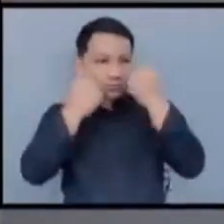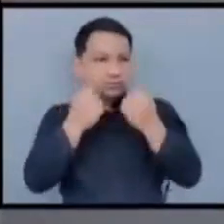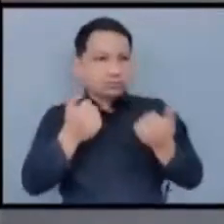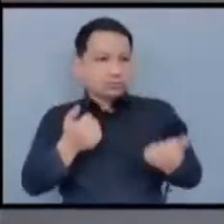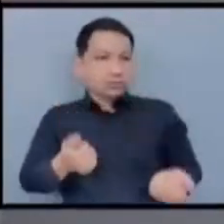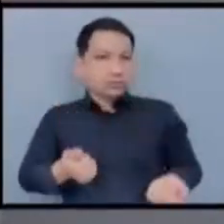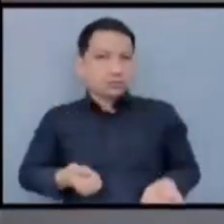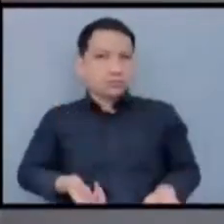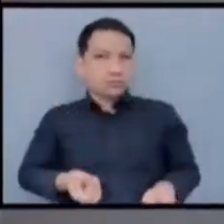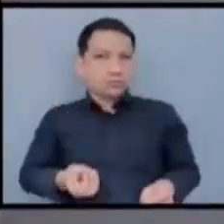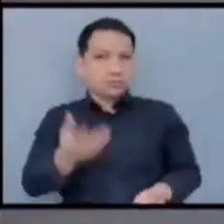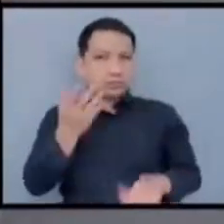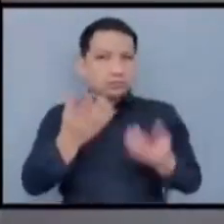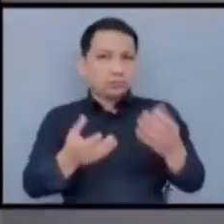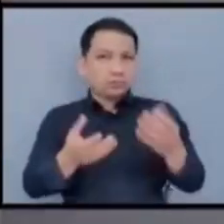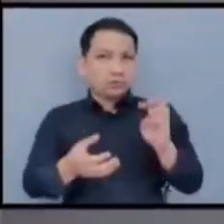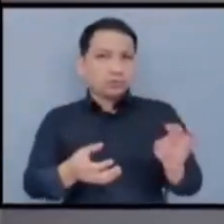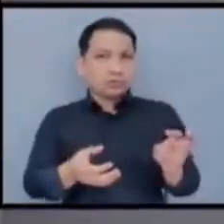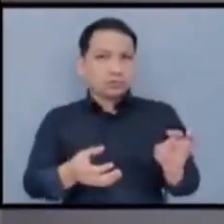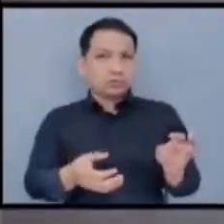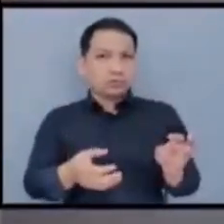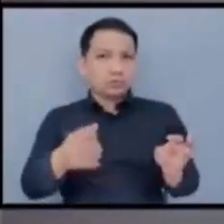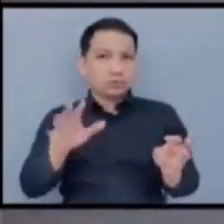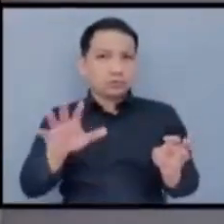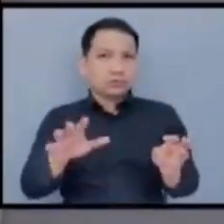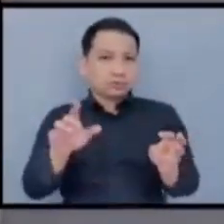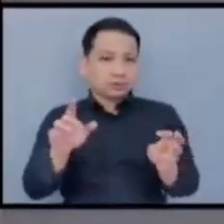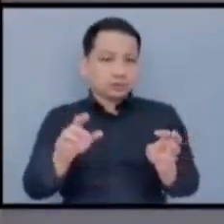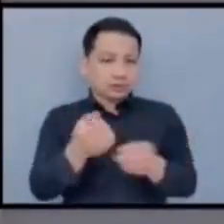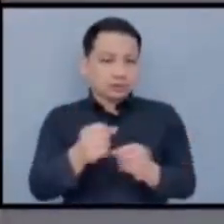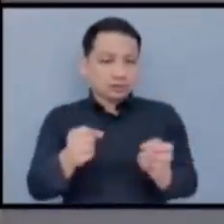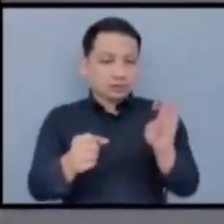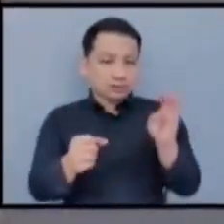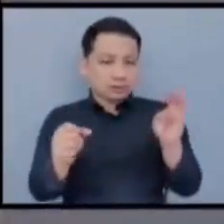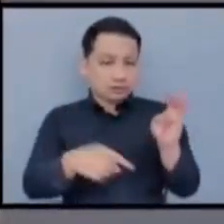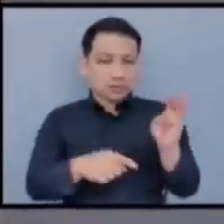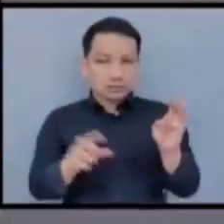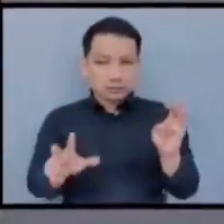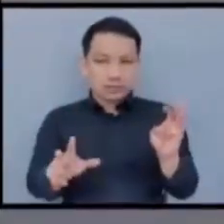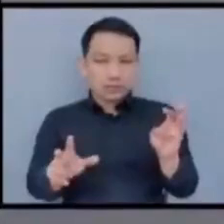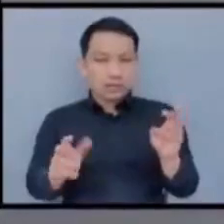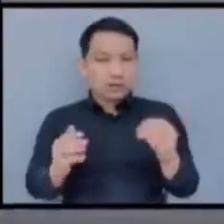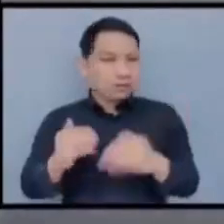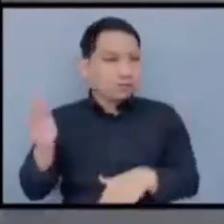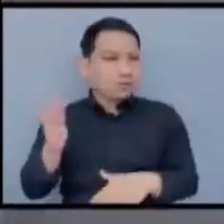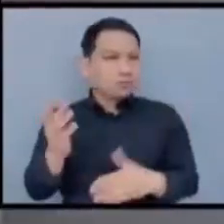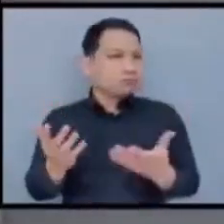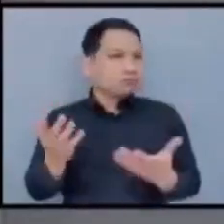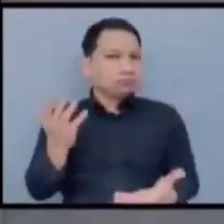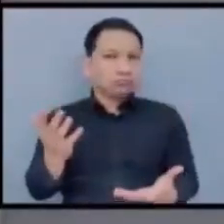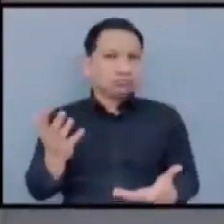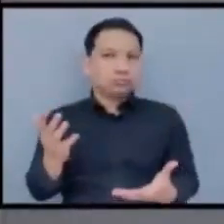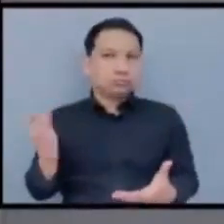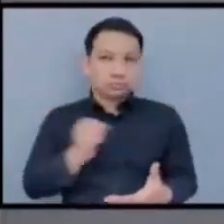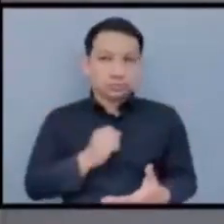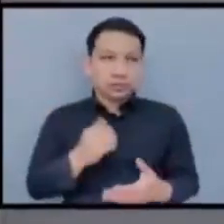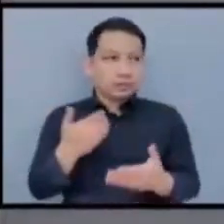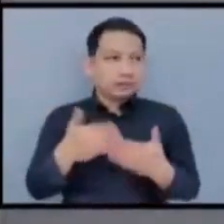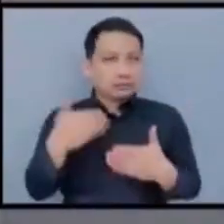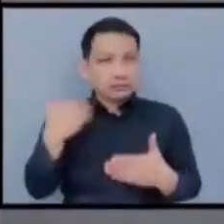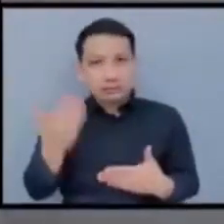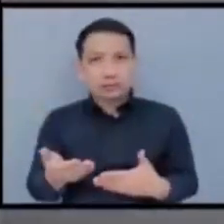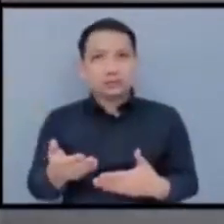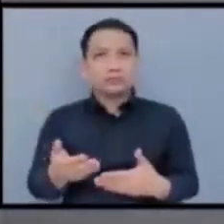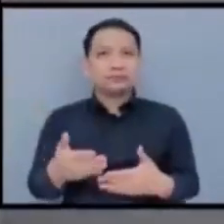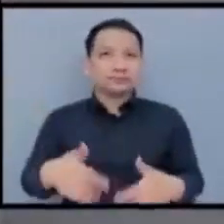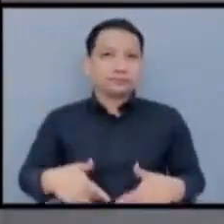of 6, 3 of my staff and almost took my life away. Life was very